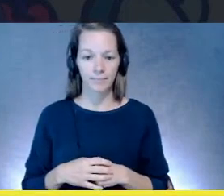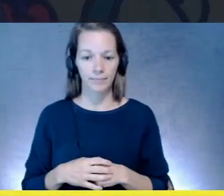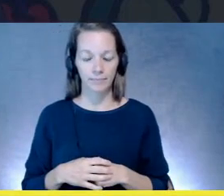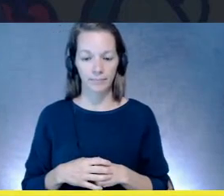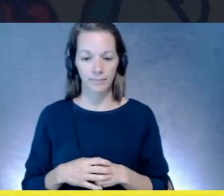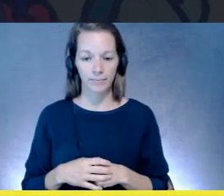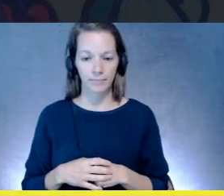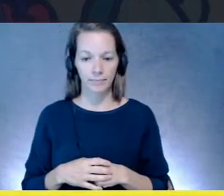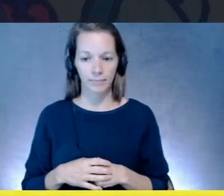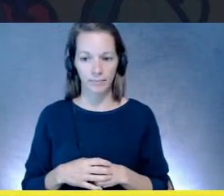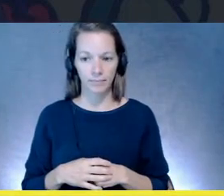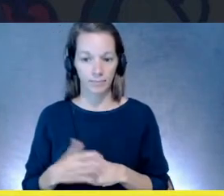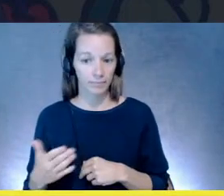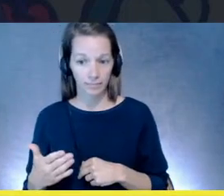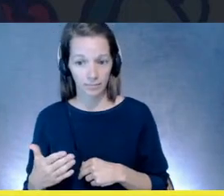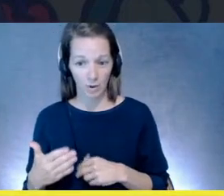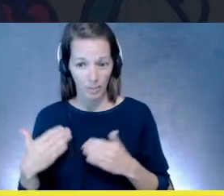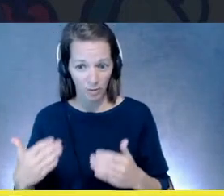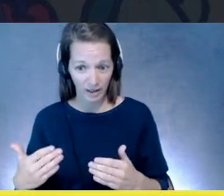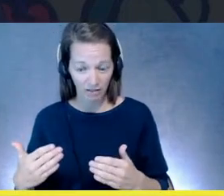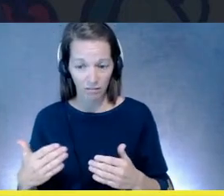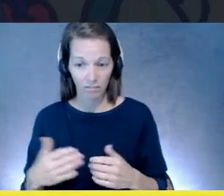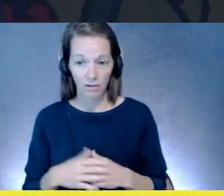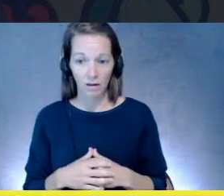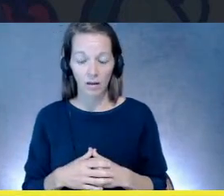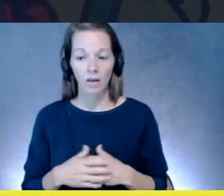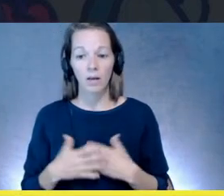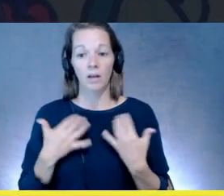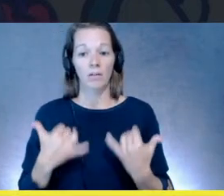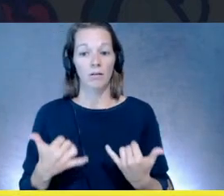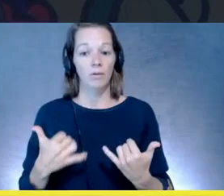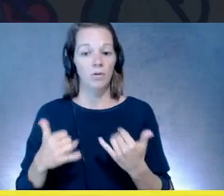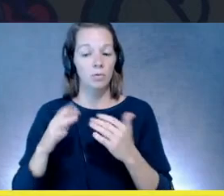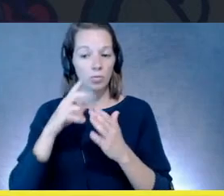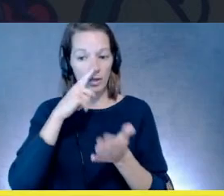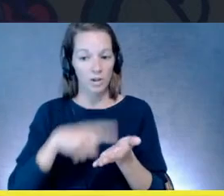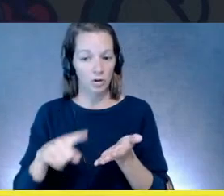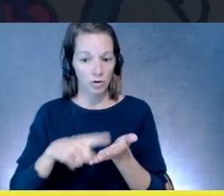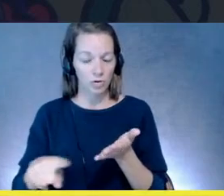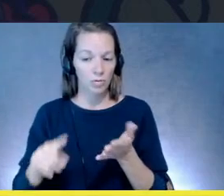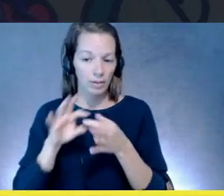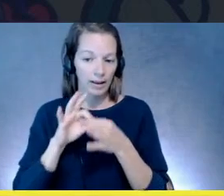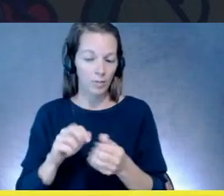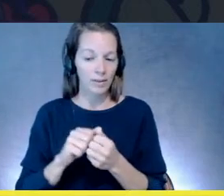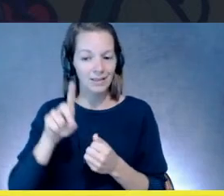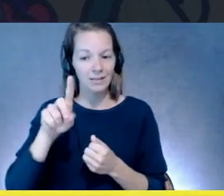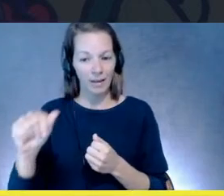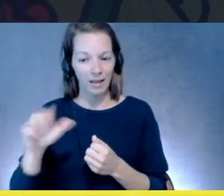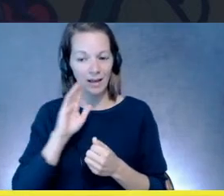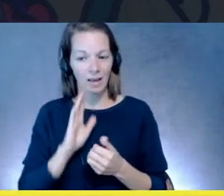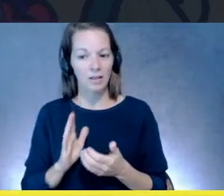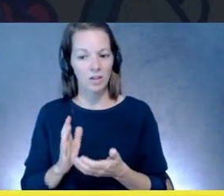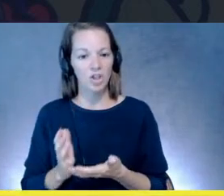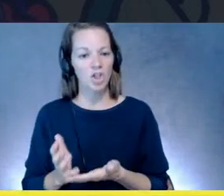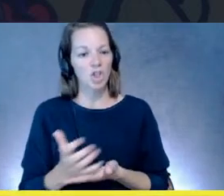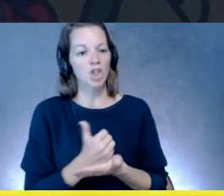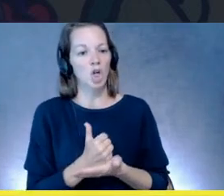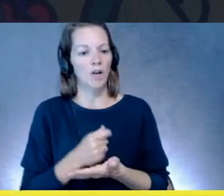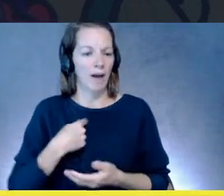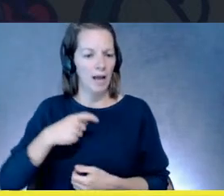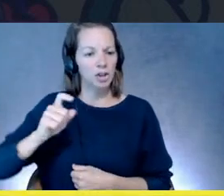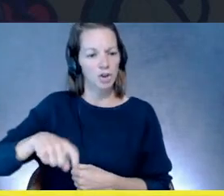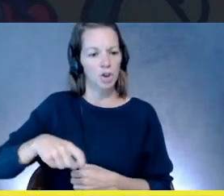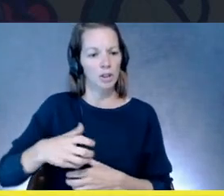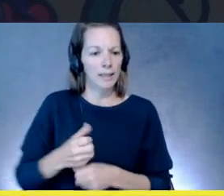Are we moving? Thank you. Existing research on disability and deservingness generally has